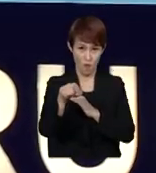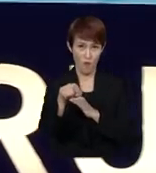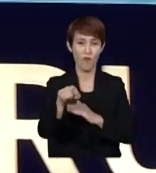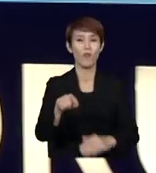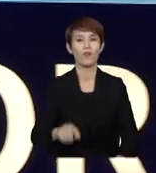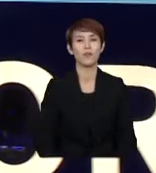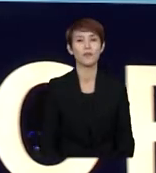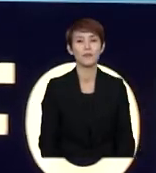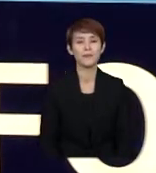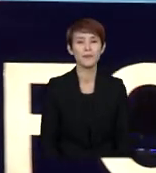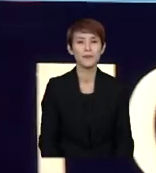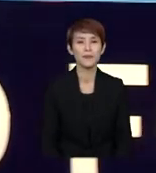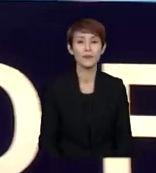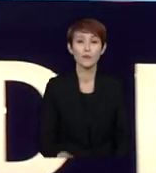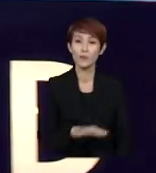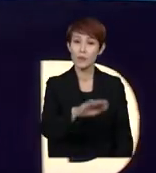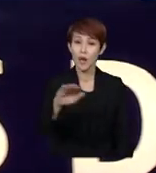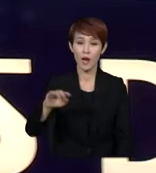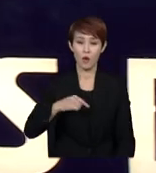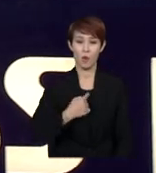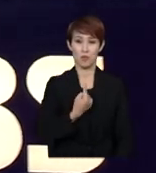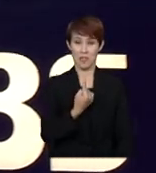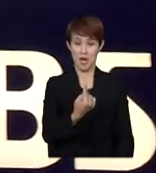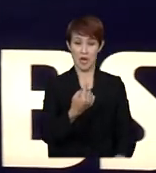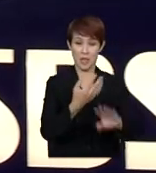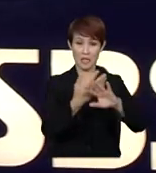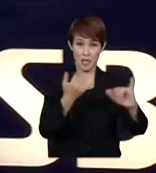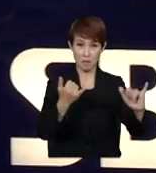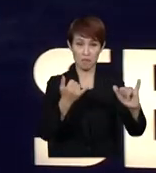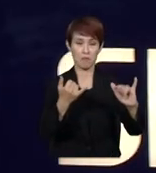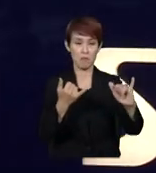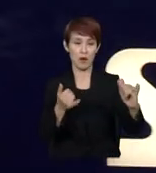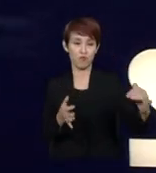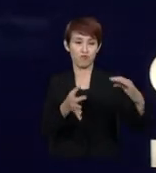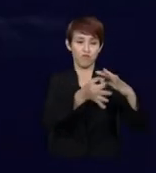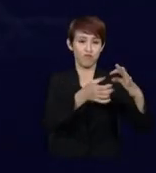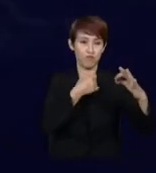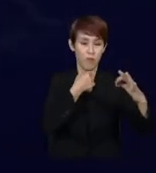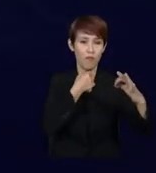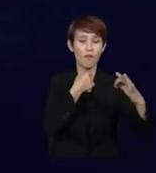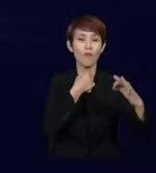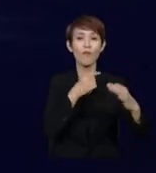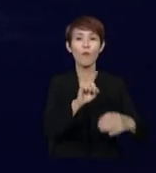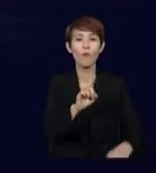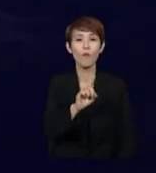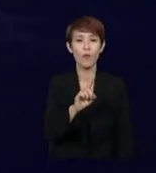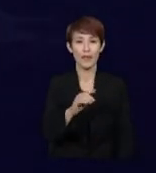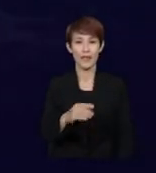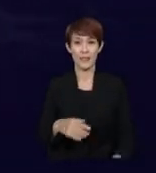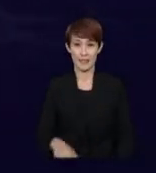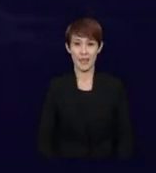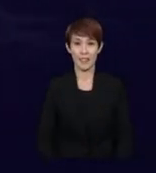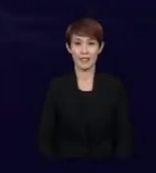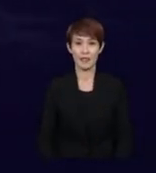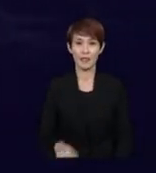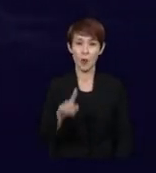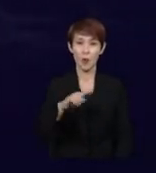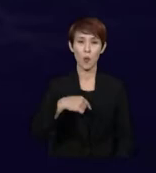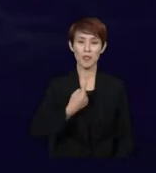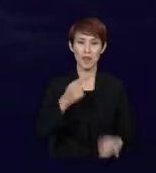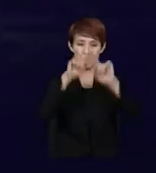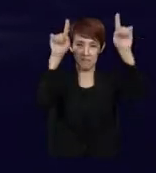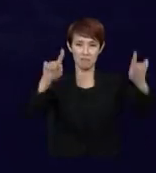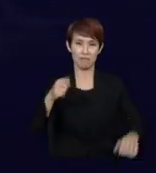by yourself. I can do a poster, go out there, start to demonstrate for or against something. I can write plenty of op-ed